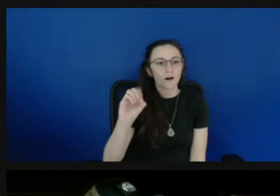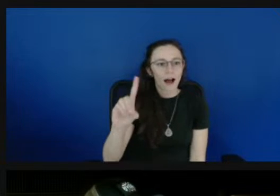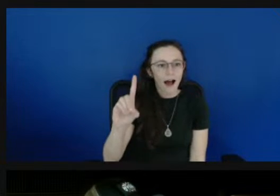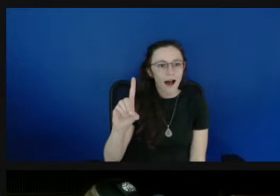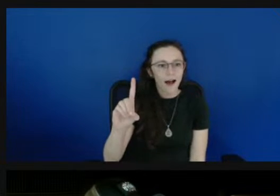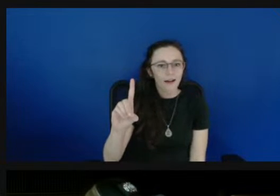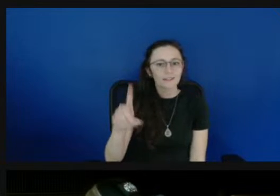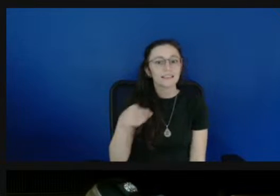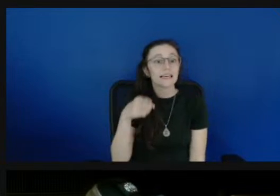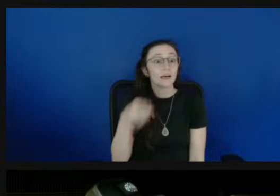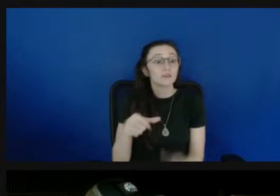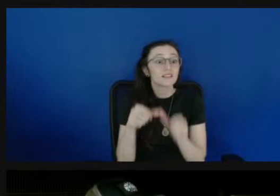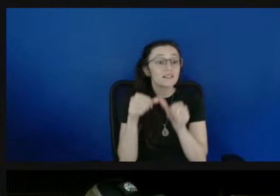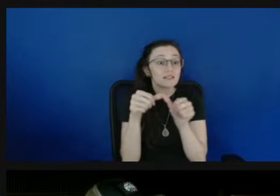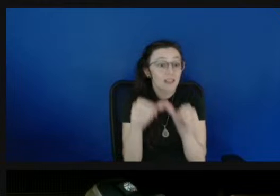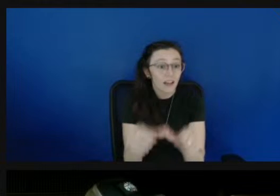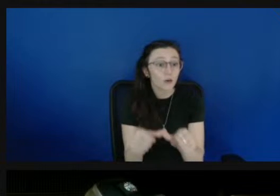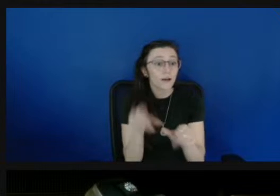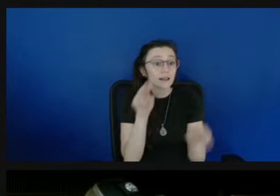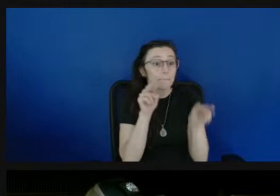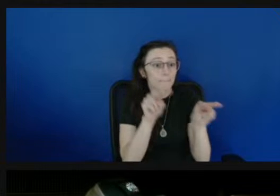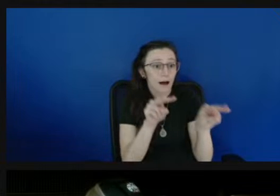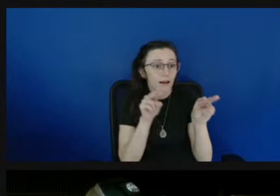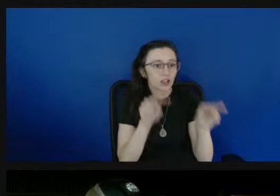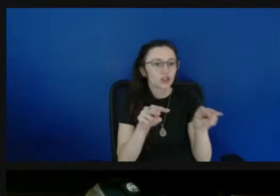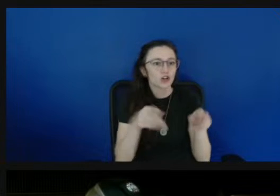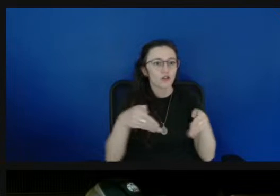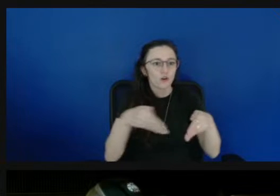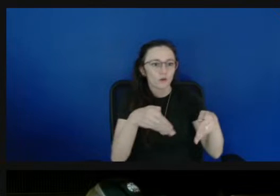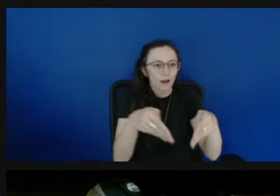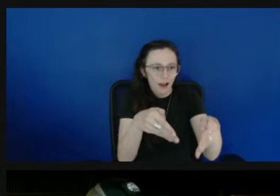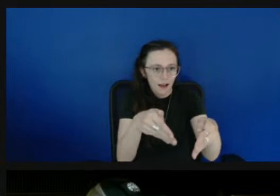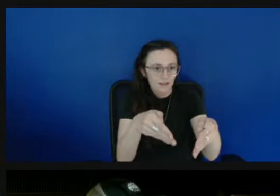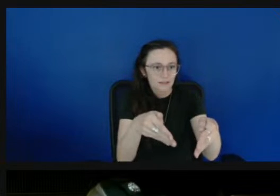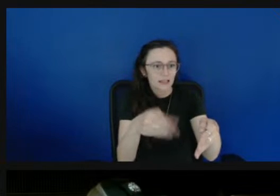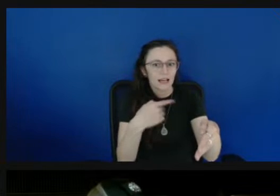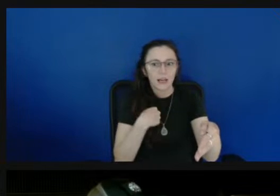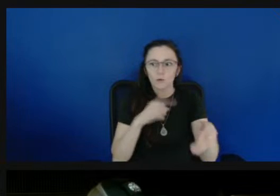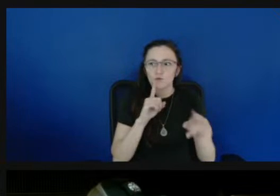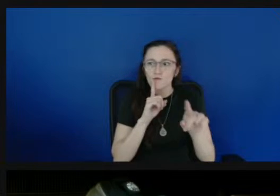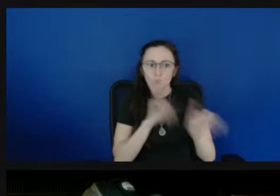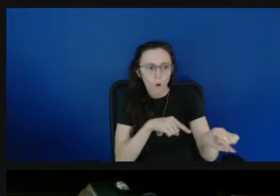to monitor his cracks and stuff like that, and he still report to me like, "Oh, it moved a little bit."